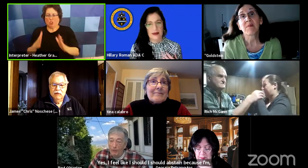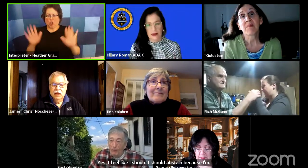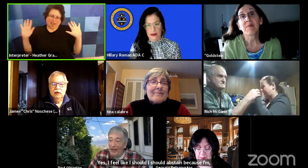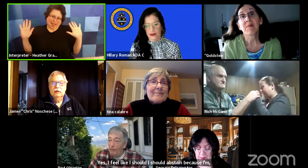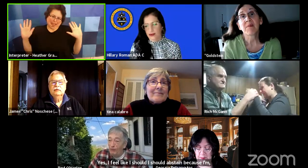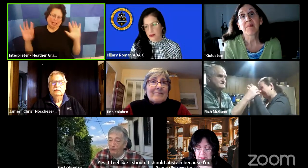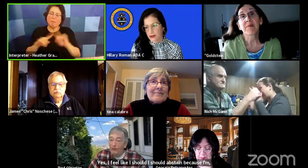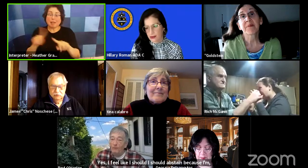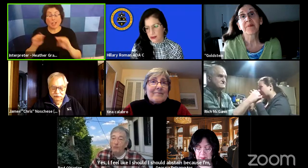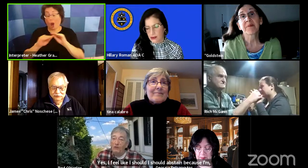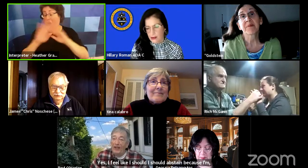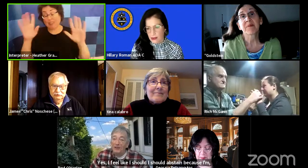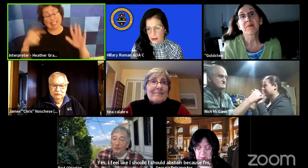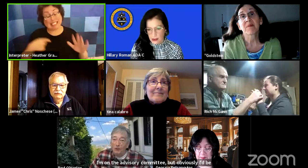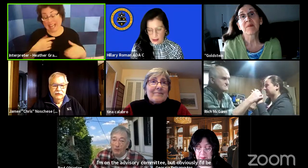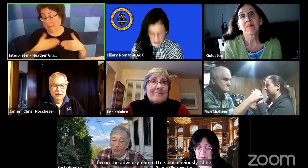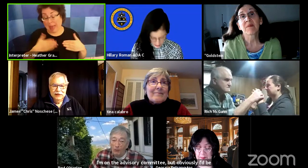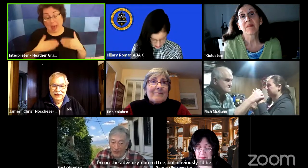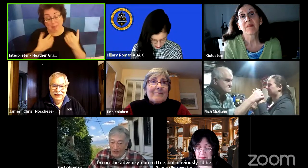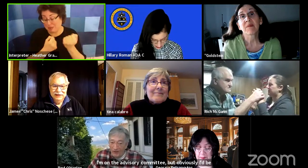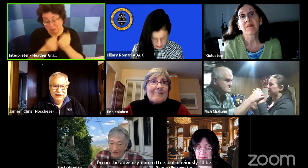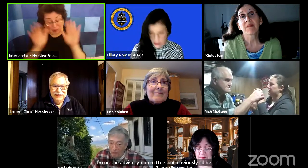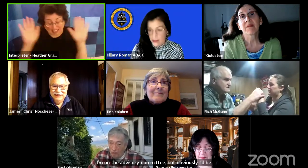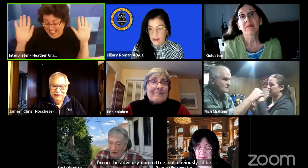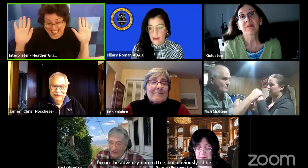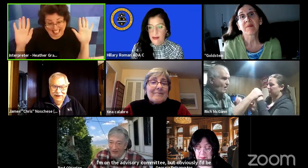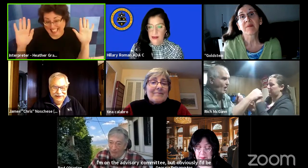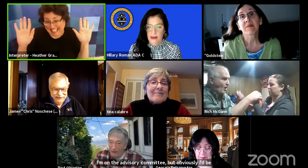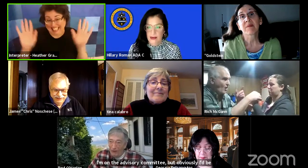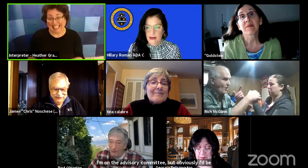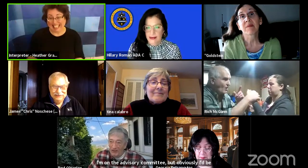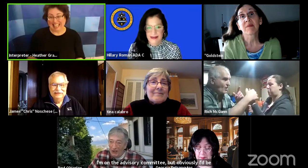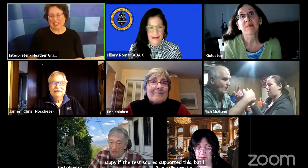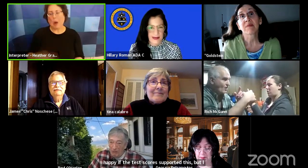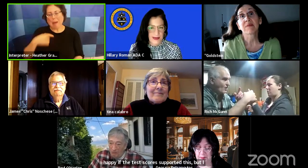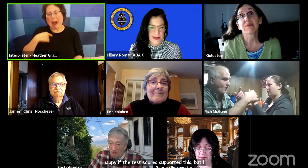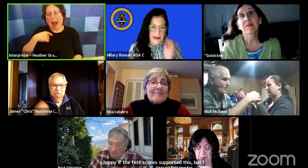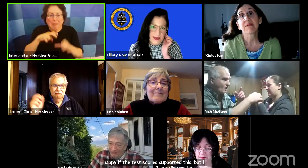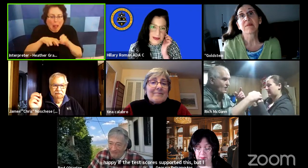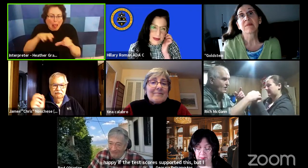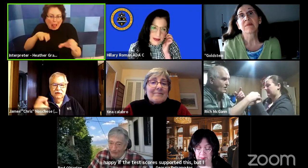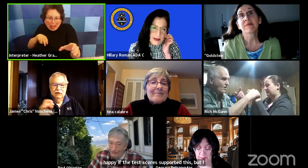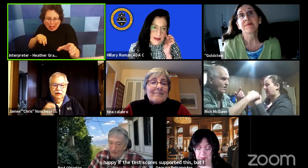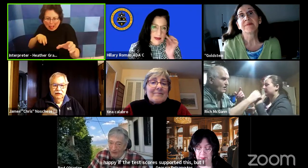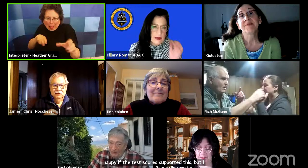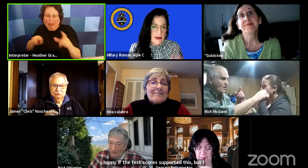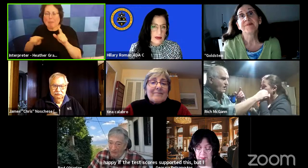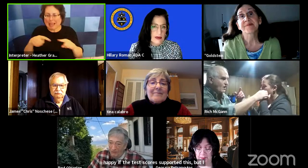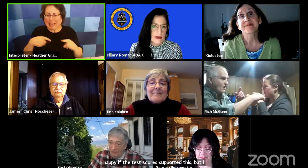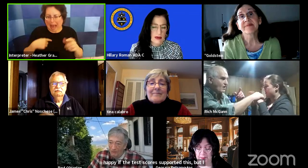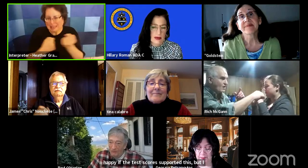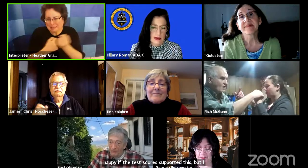obviously I'd be happy if the task force supported this, but I abstain.